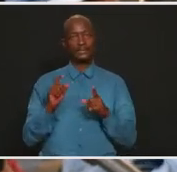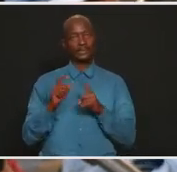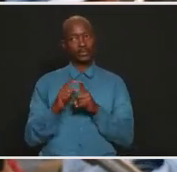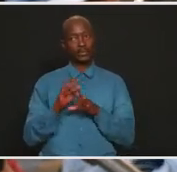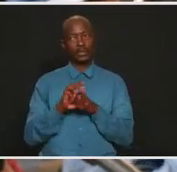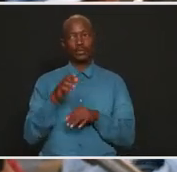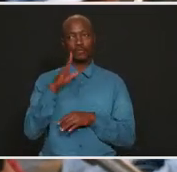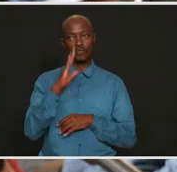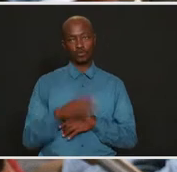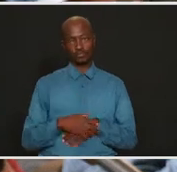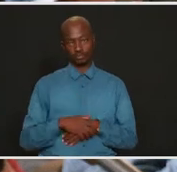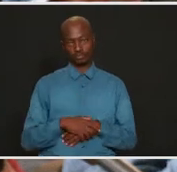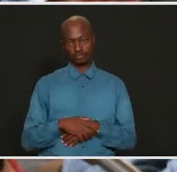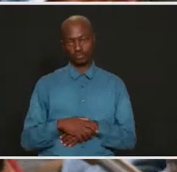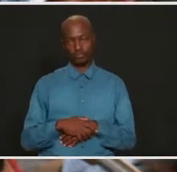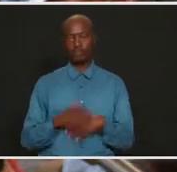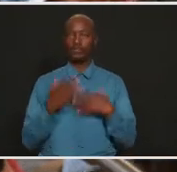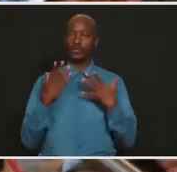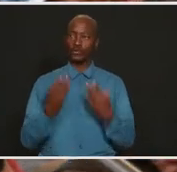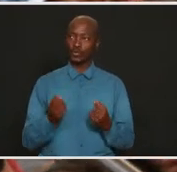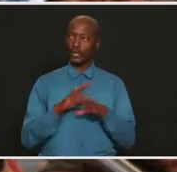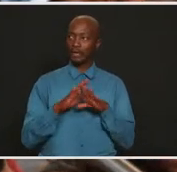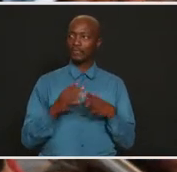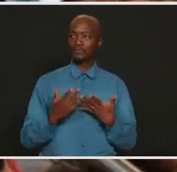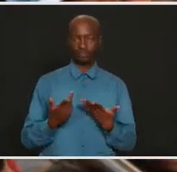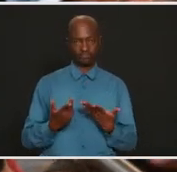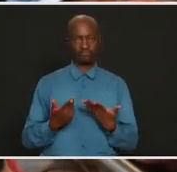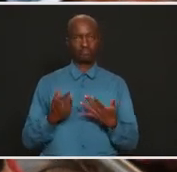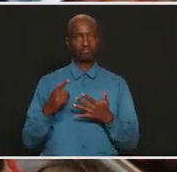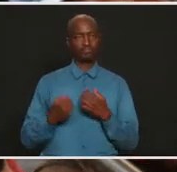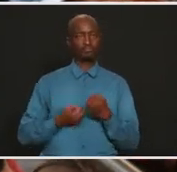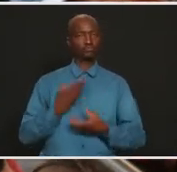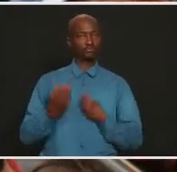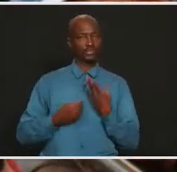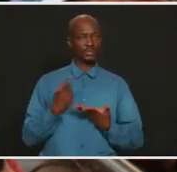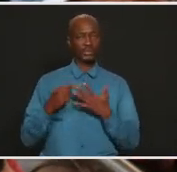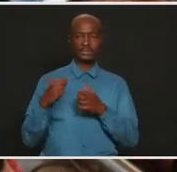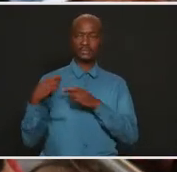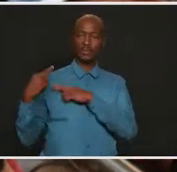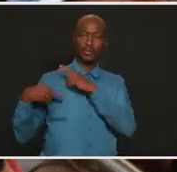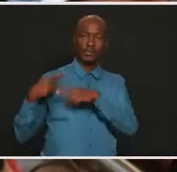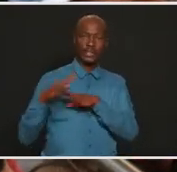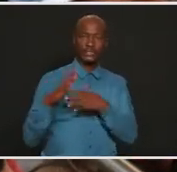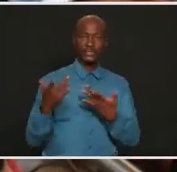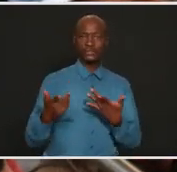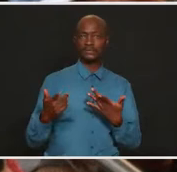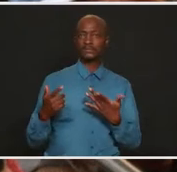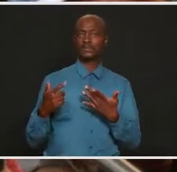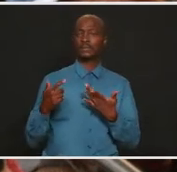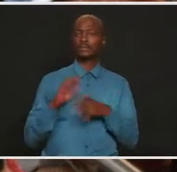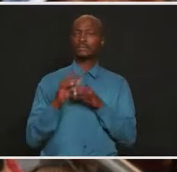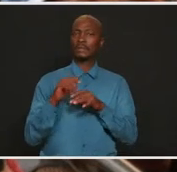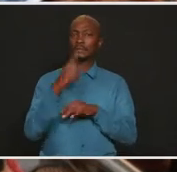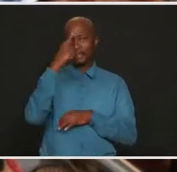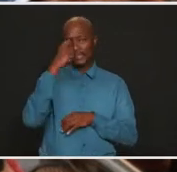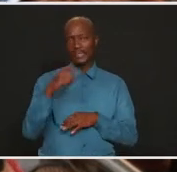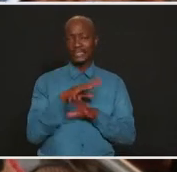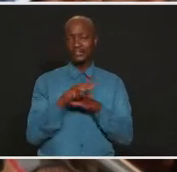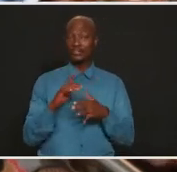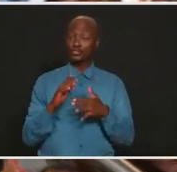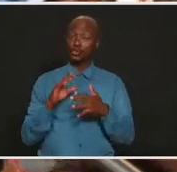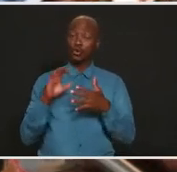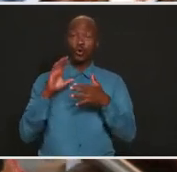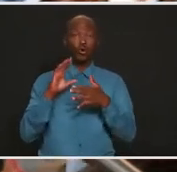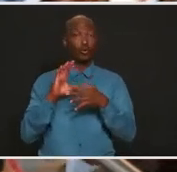we have the right to express our religious beliefs throughout our schoolwork on a daily basis homeschooling is accessible to everyone